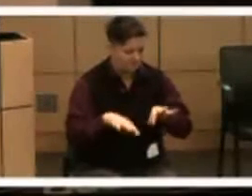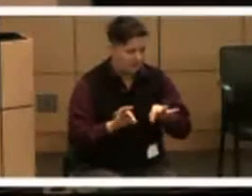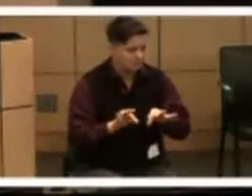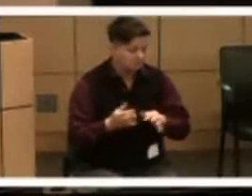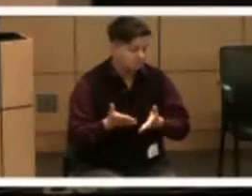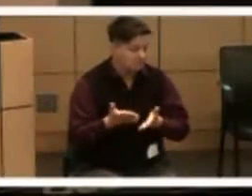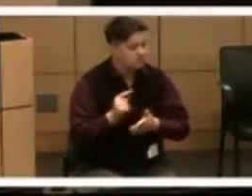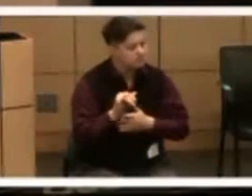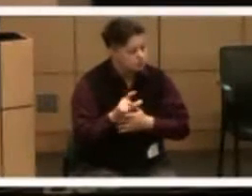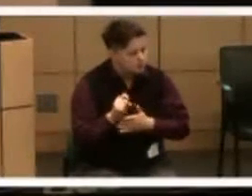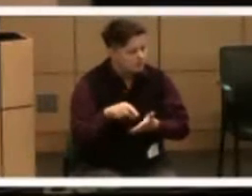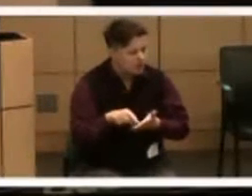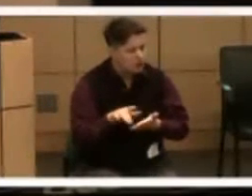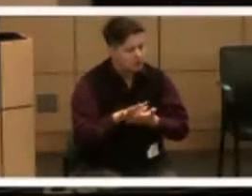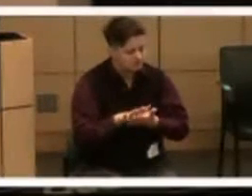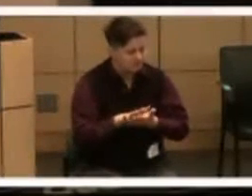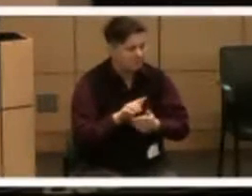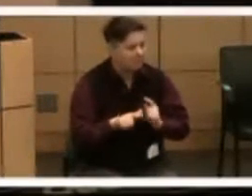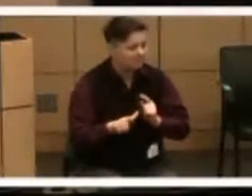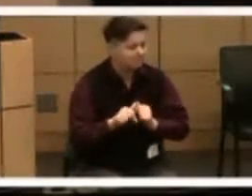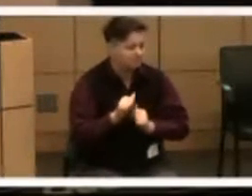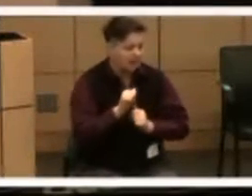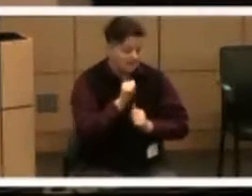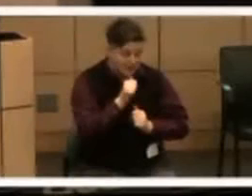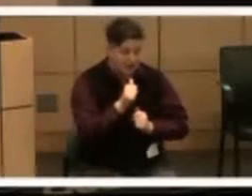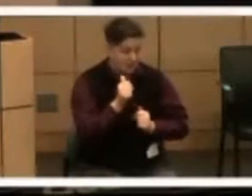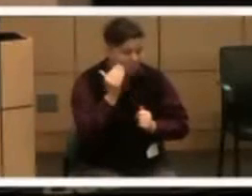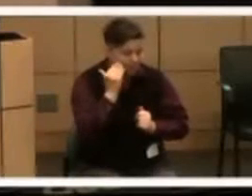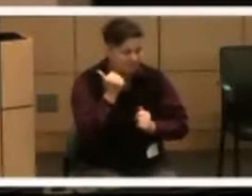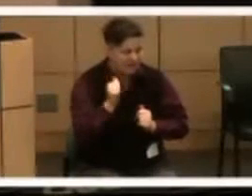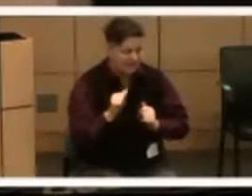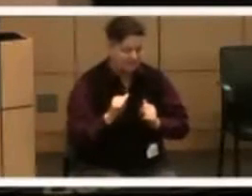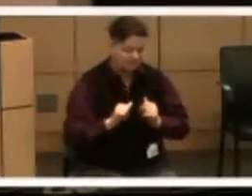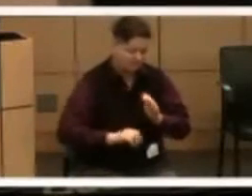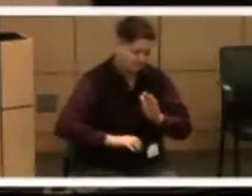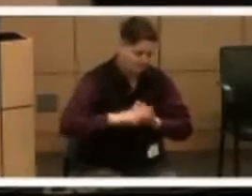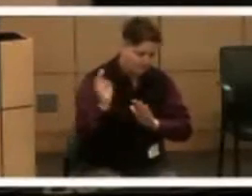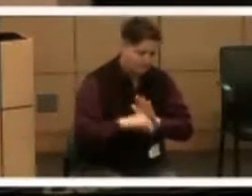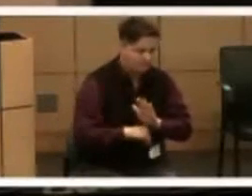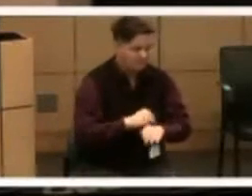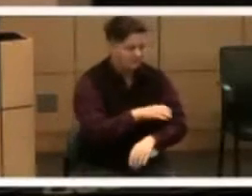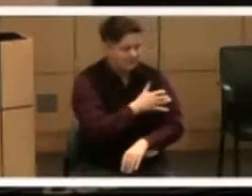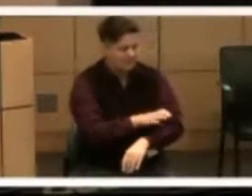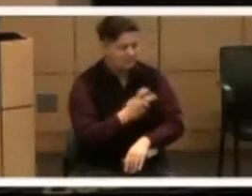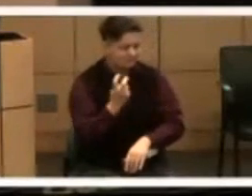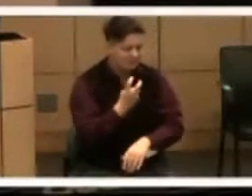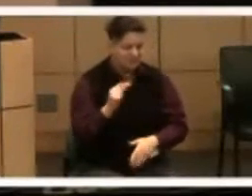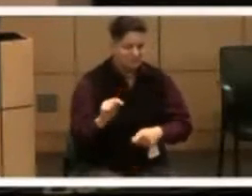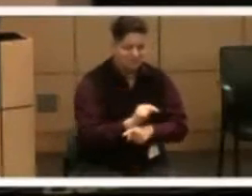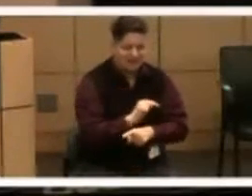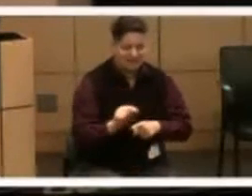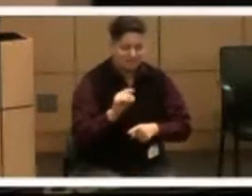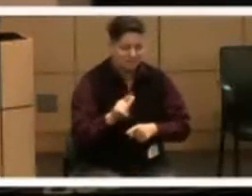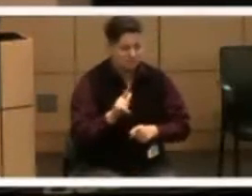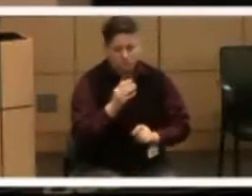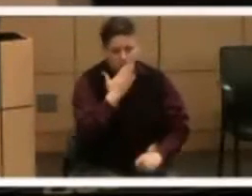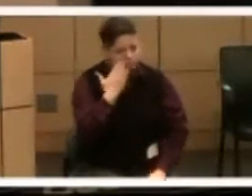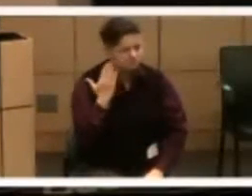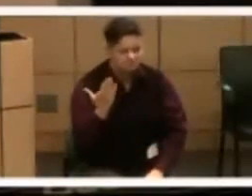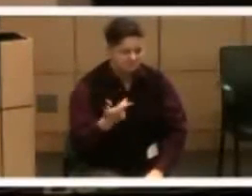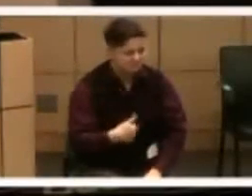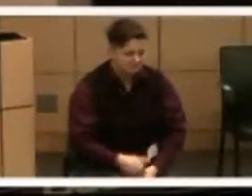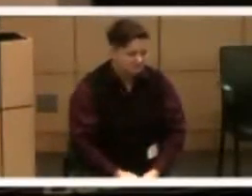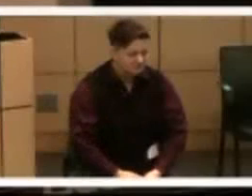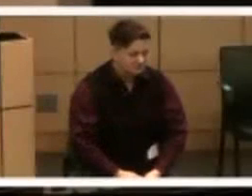not aware of any clinical specific training tool, but as a general rule, you know, we'll share materials and